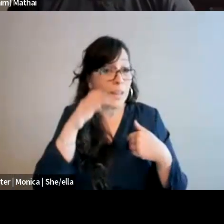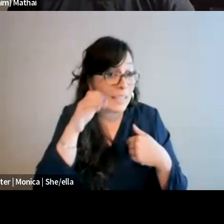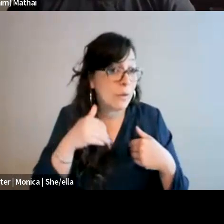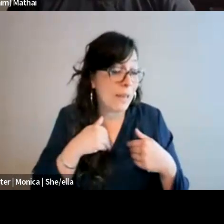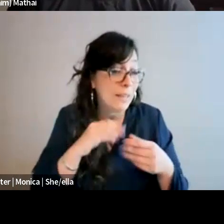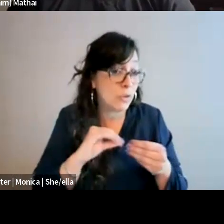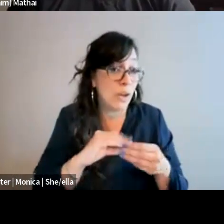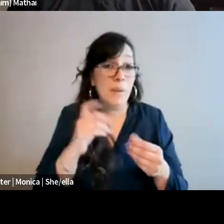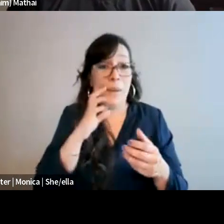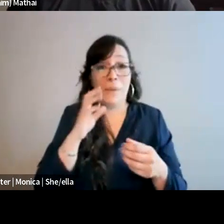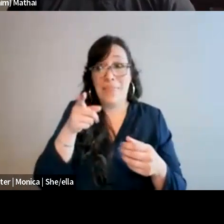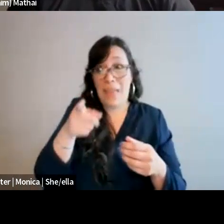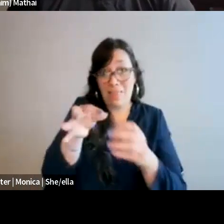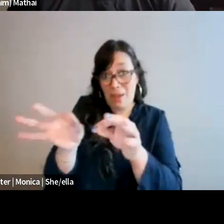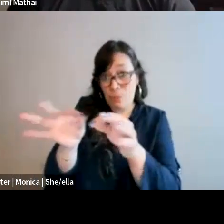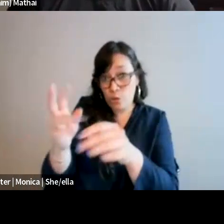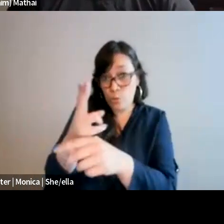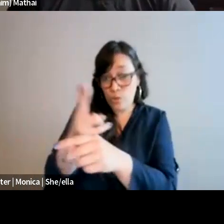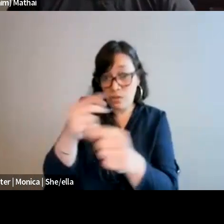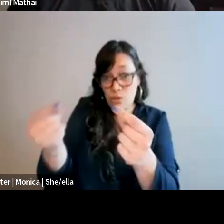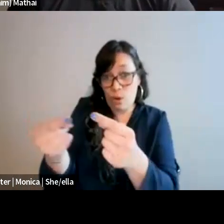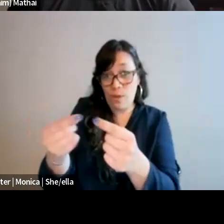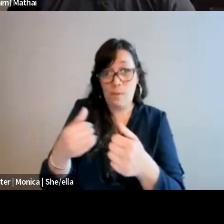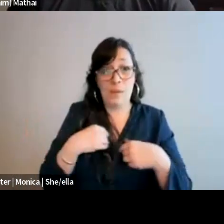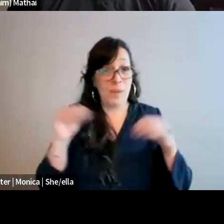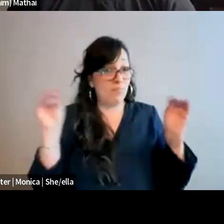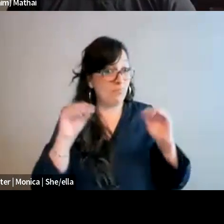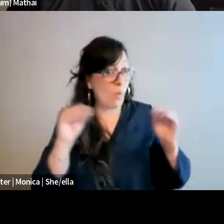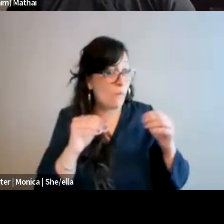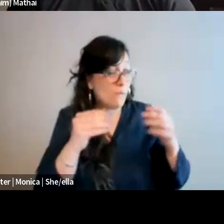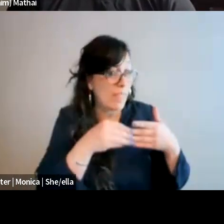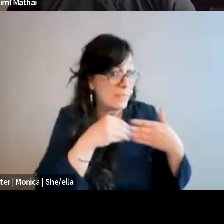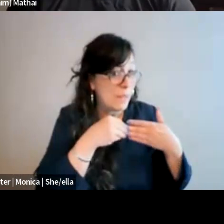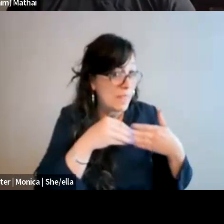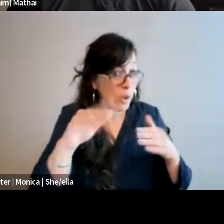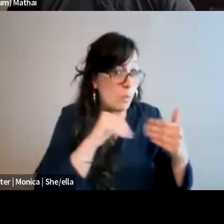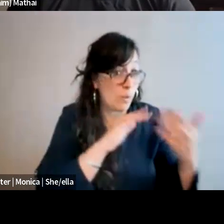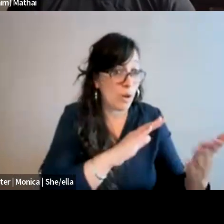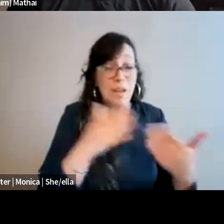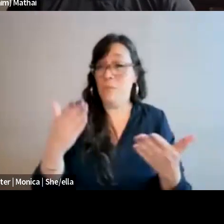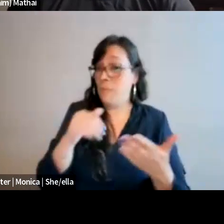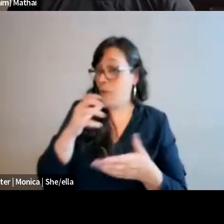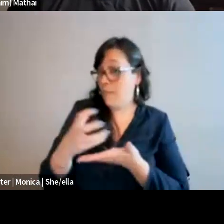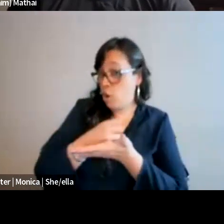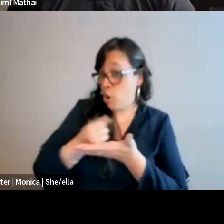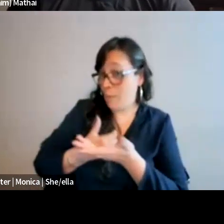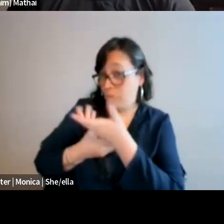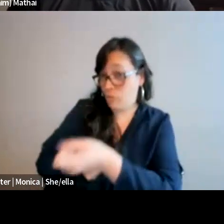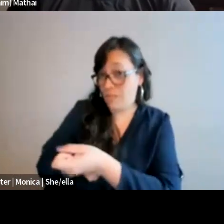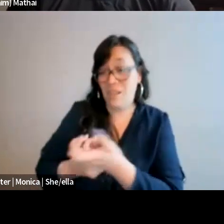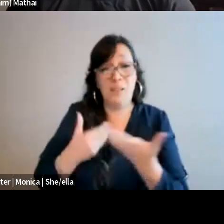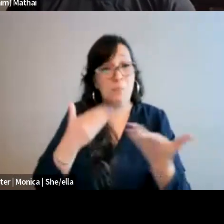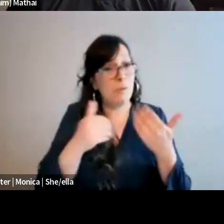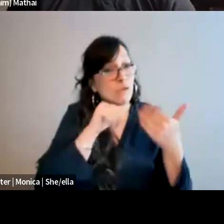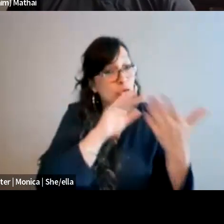modality you're using is harmful. Maybe there's no flexibility in your approach. Maybe you haven't earned my trust. Maybe you're addressing the